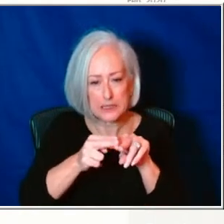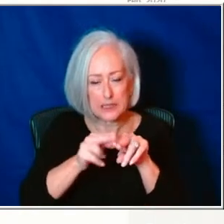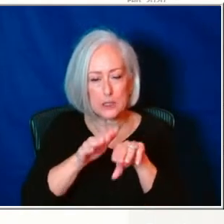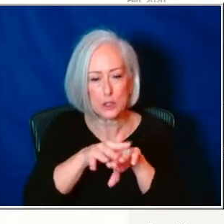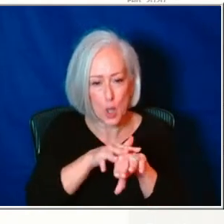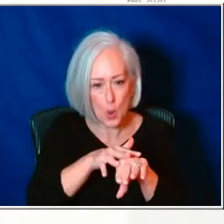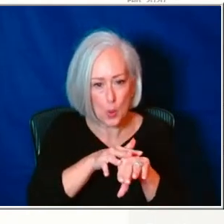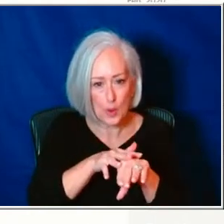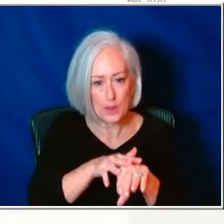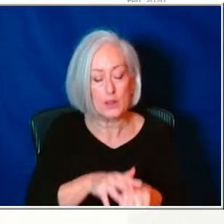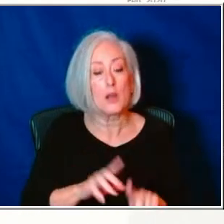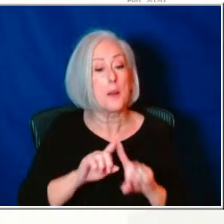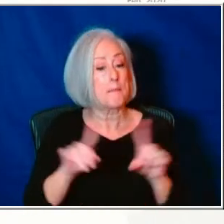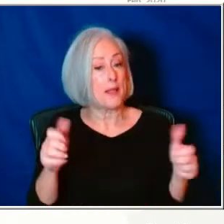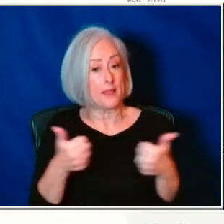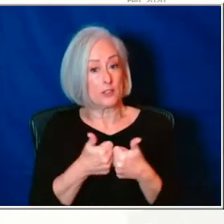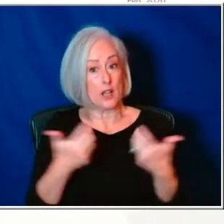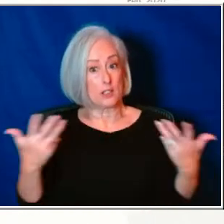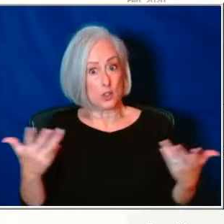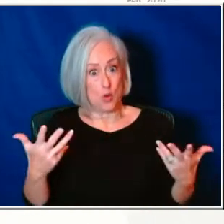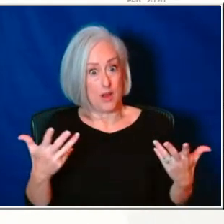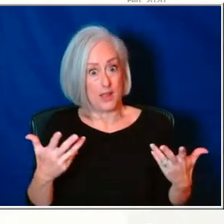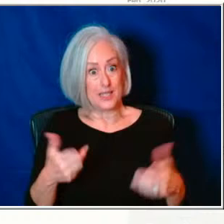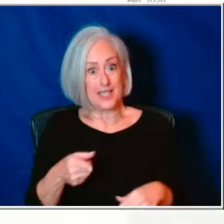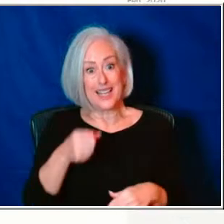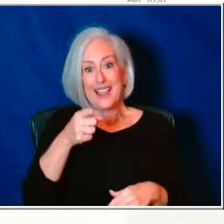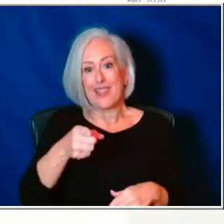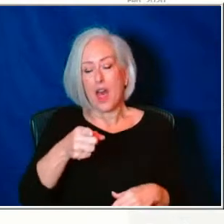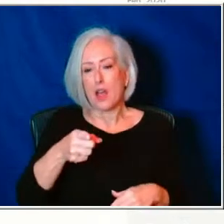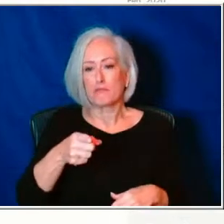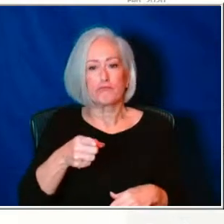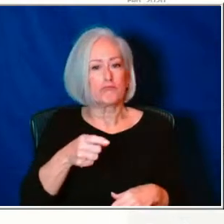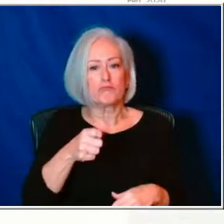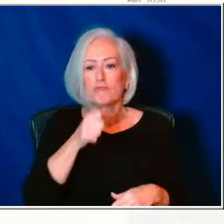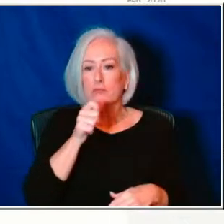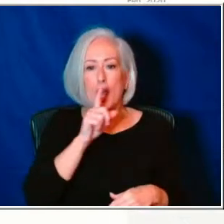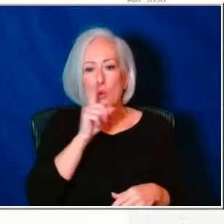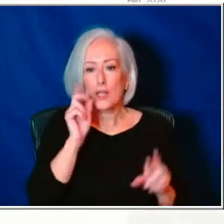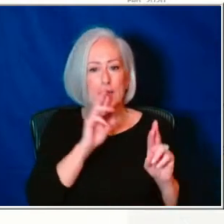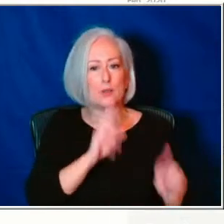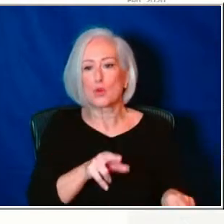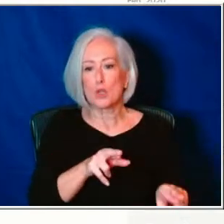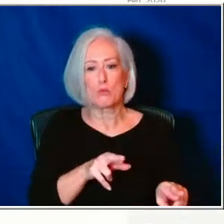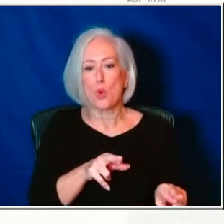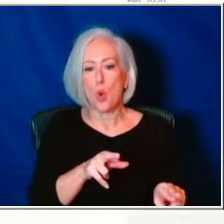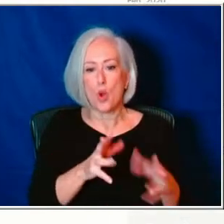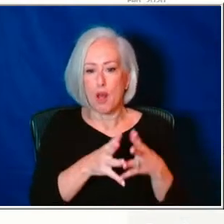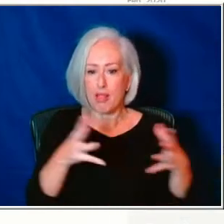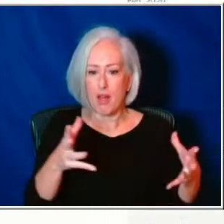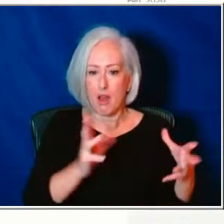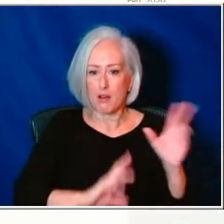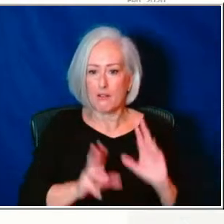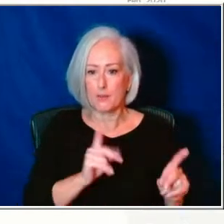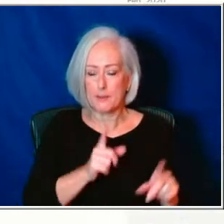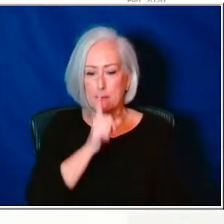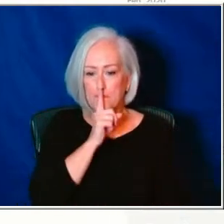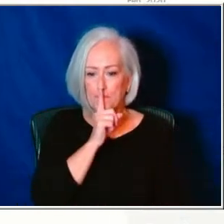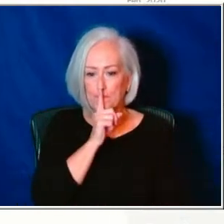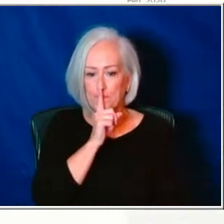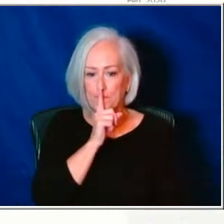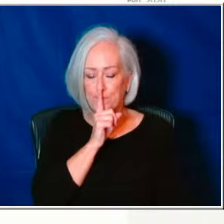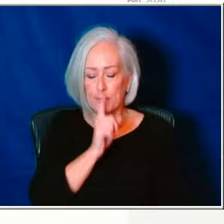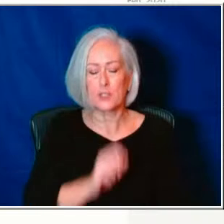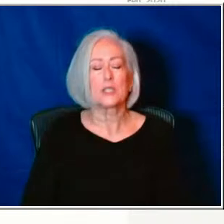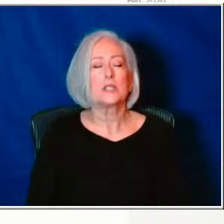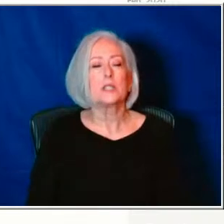this. This is vastly underreported. What I also want to point out is that only about